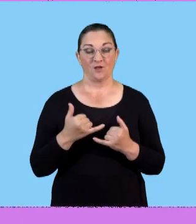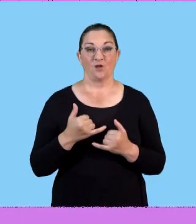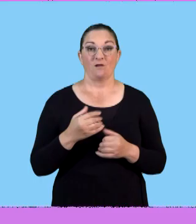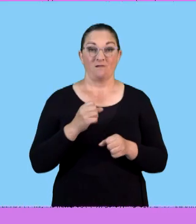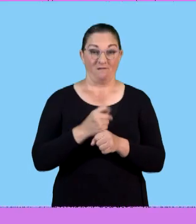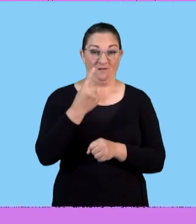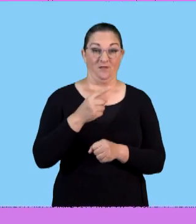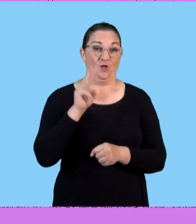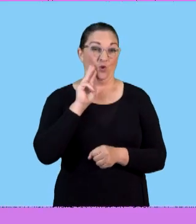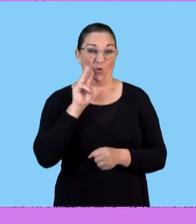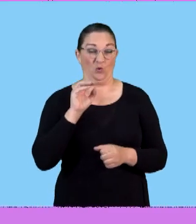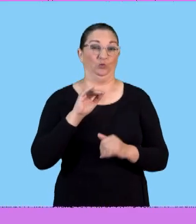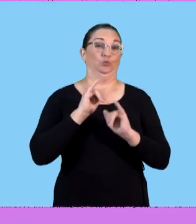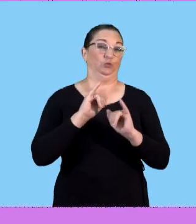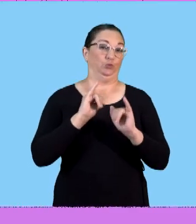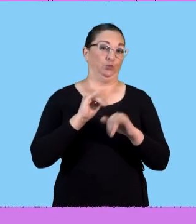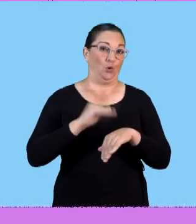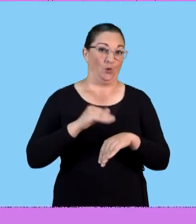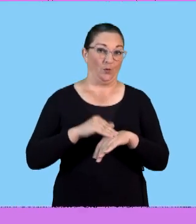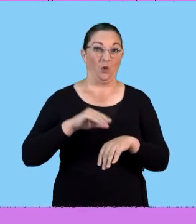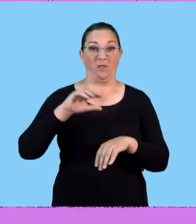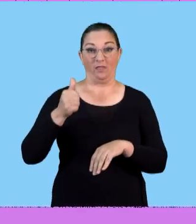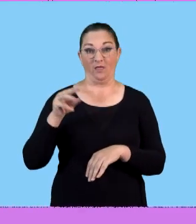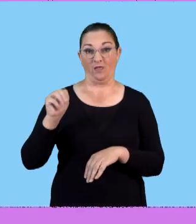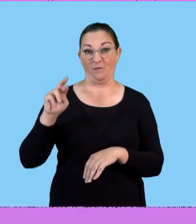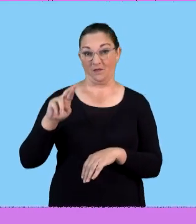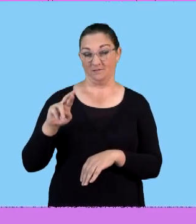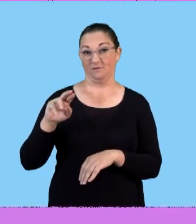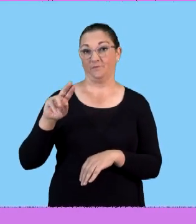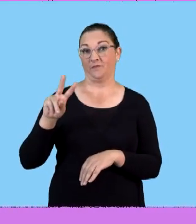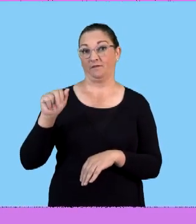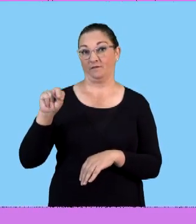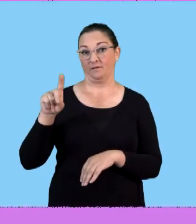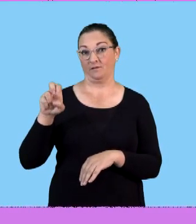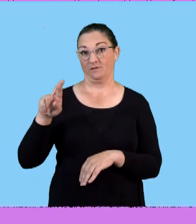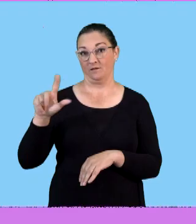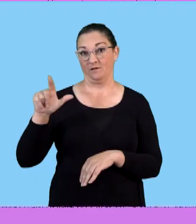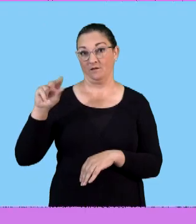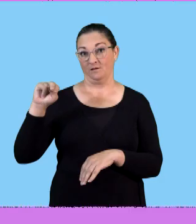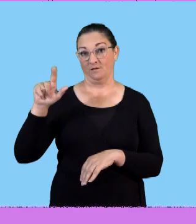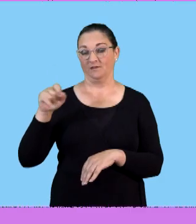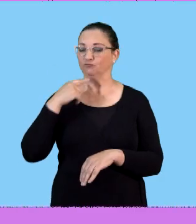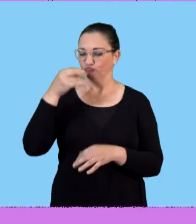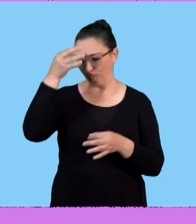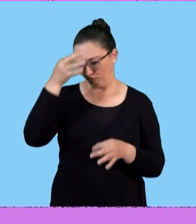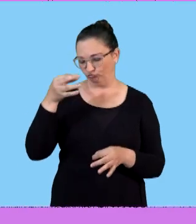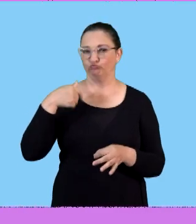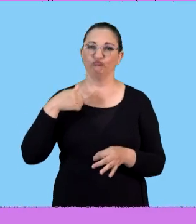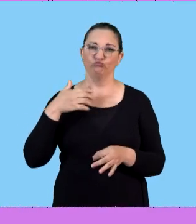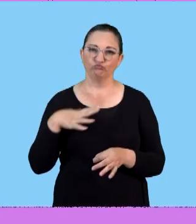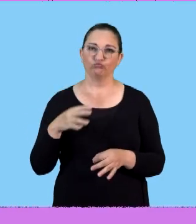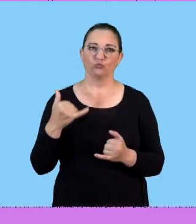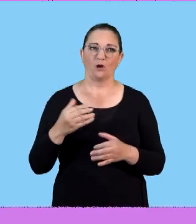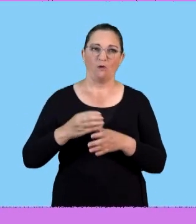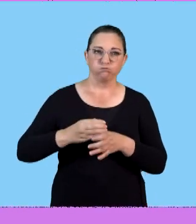water crisis in Gauteng, Mr. van der Linde decided to buy a water tank to save water. Carefully study the